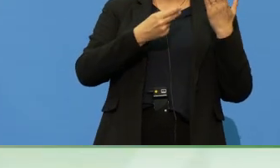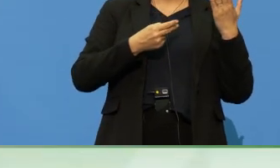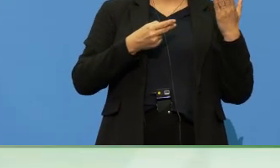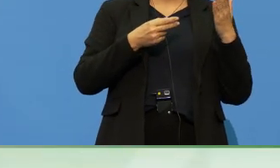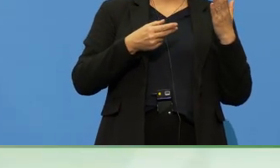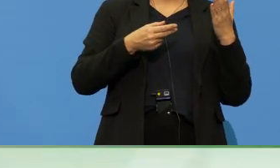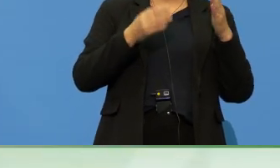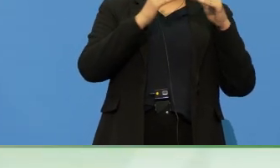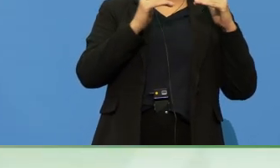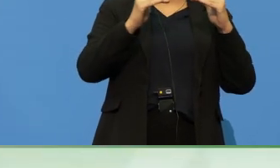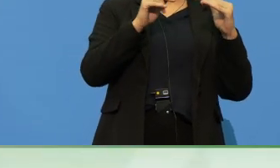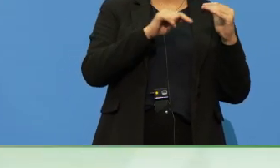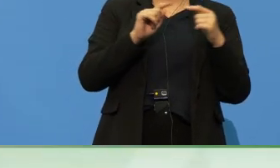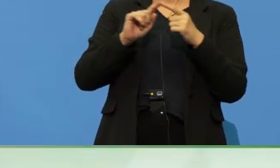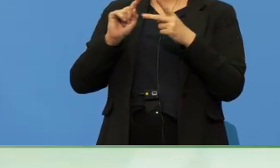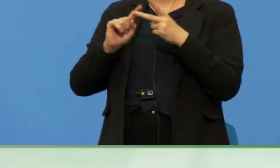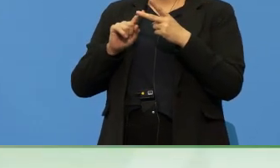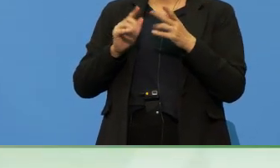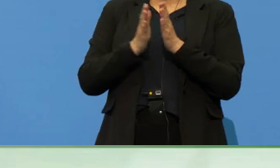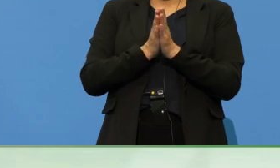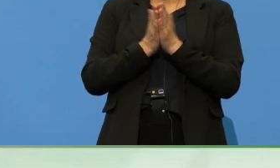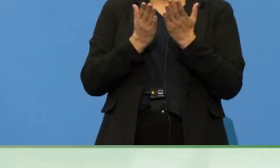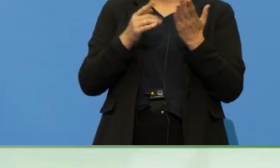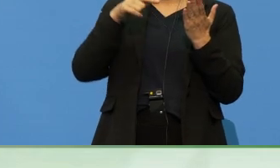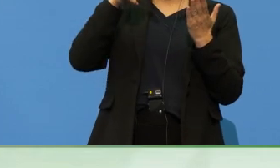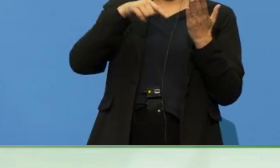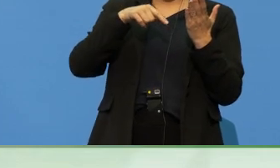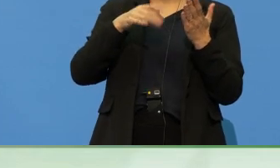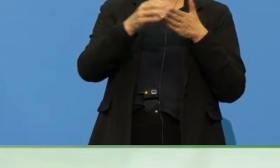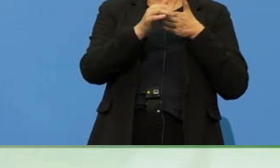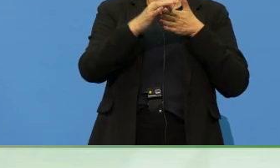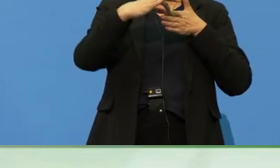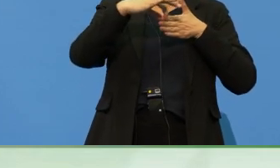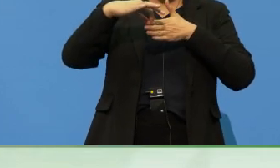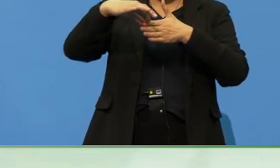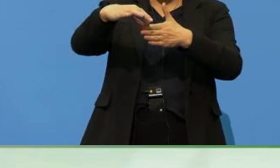handbook called Switch, but still it's universal design. So